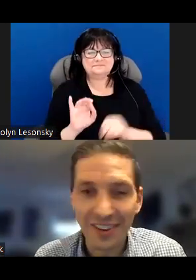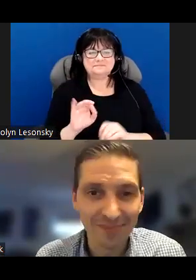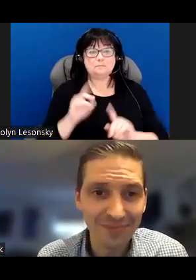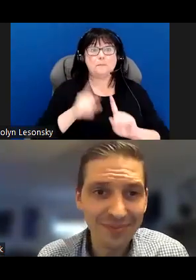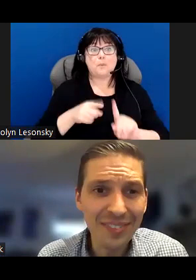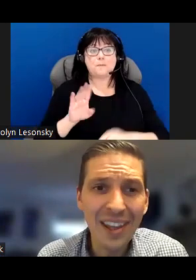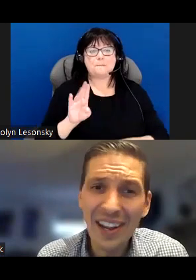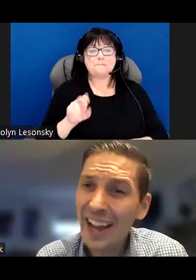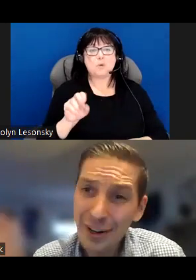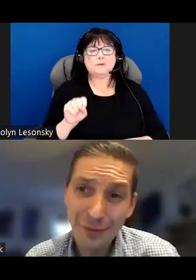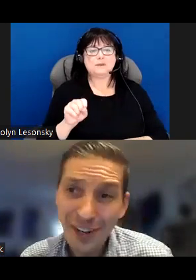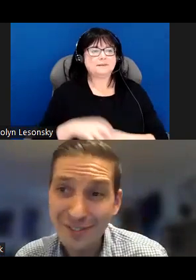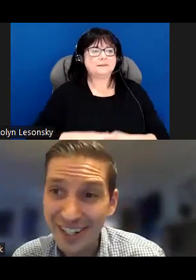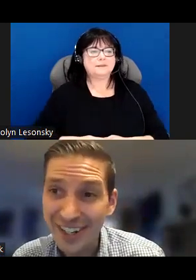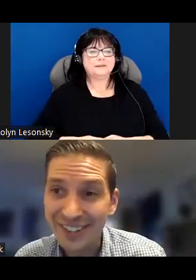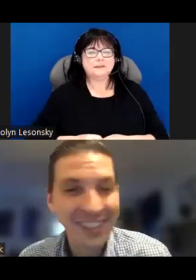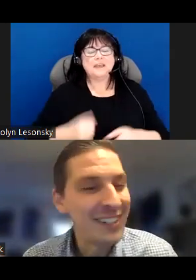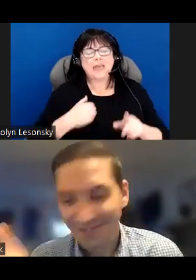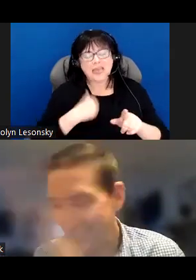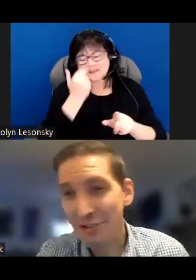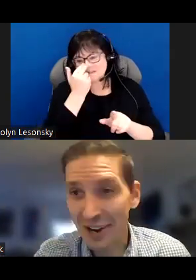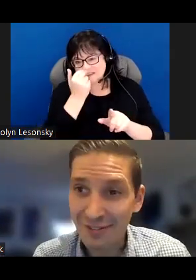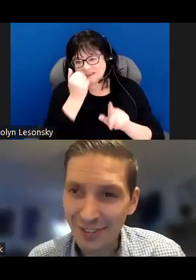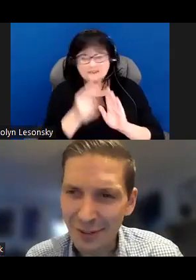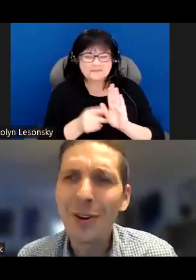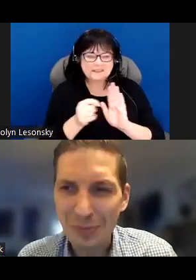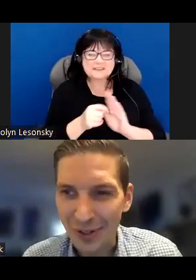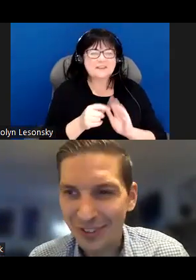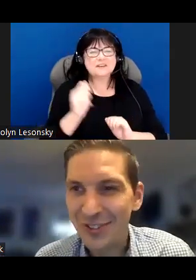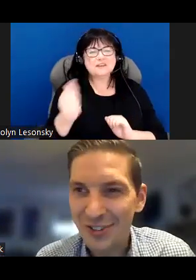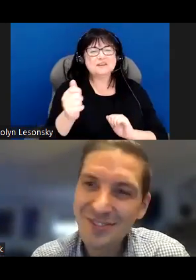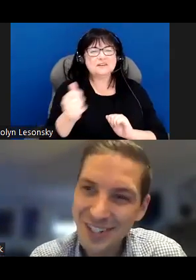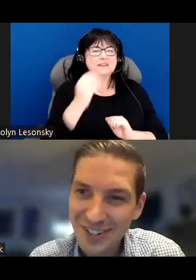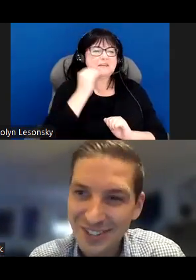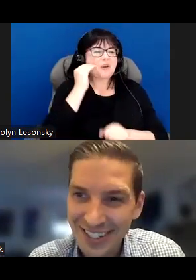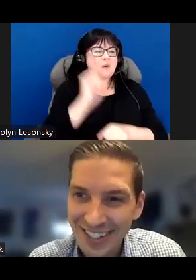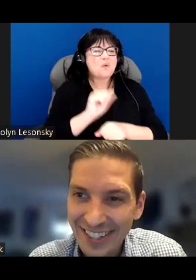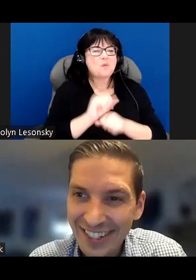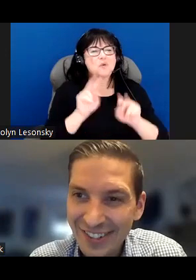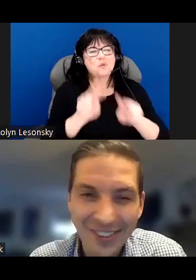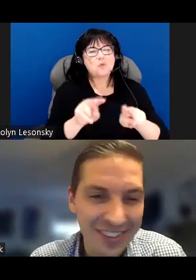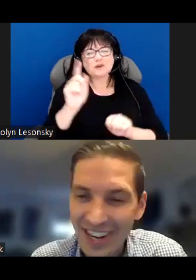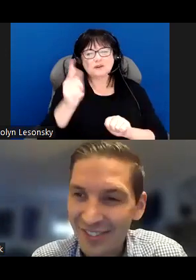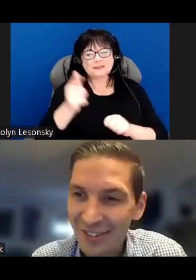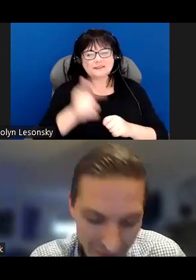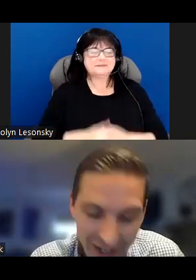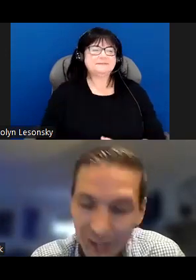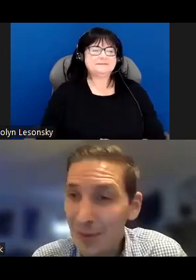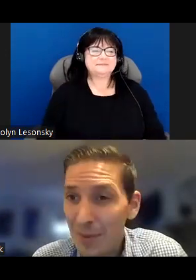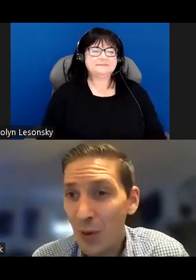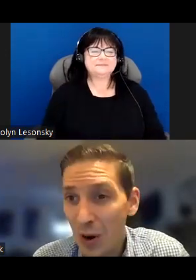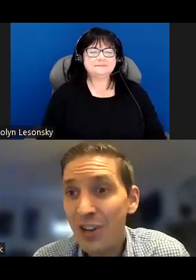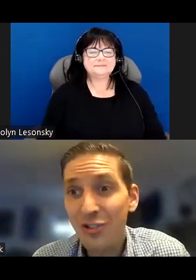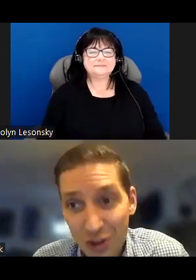session here. Again, I had a funny video. Enjoy it after. It'll be your homework to enjoy the videos towards the after. So we've